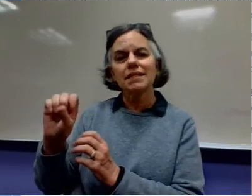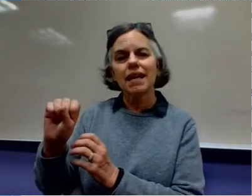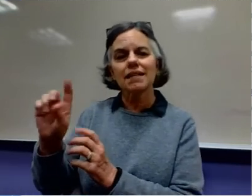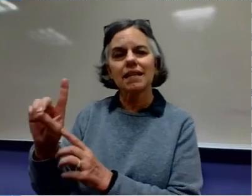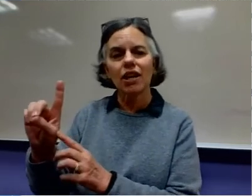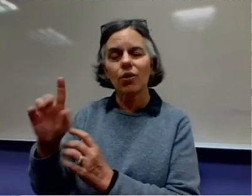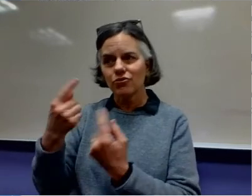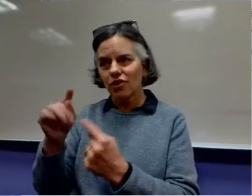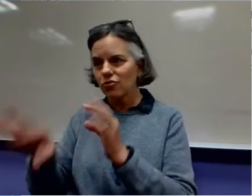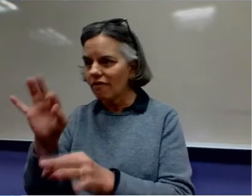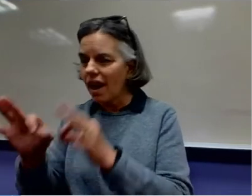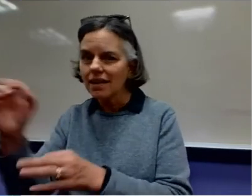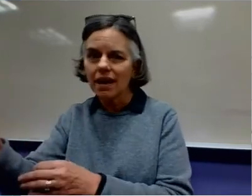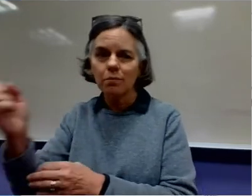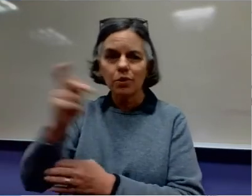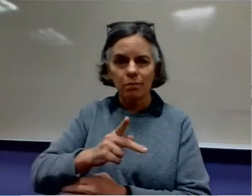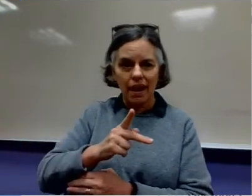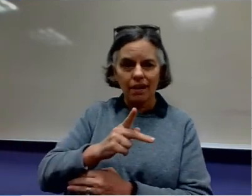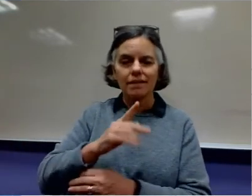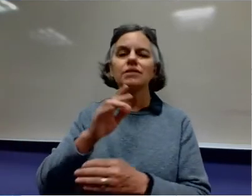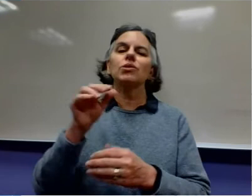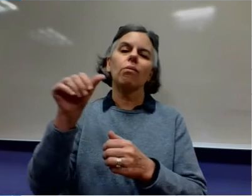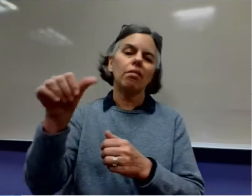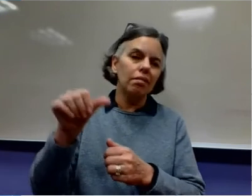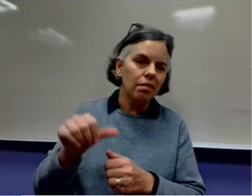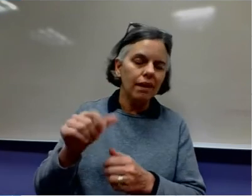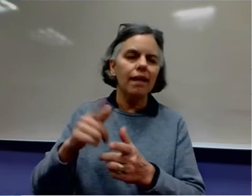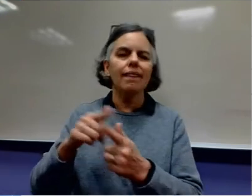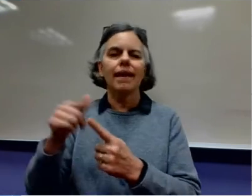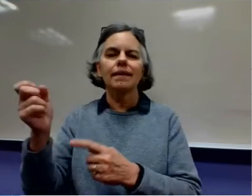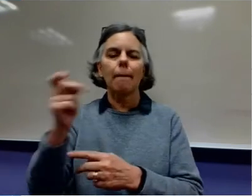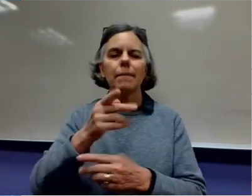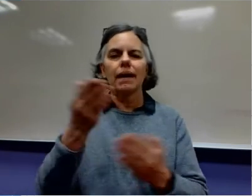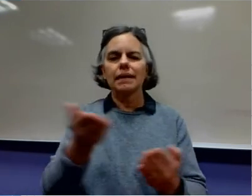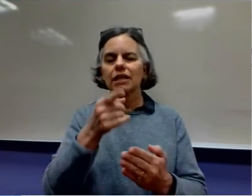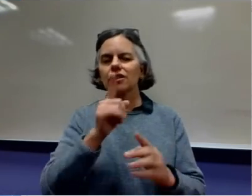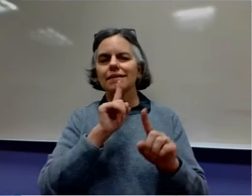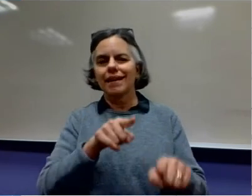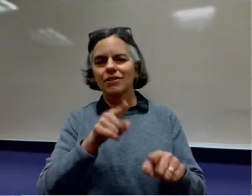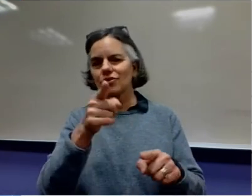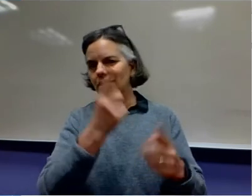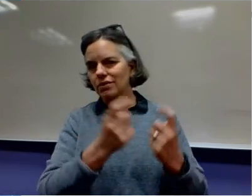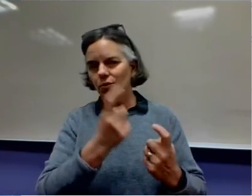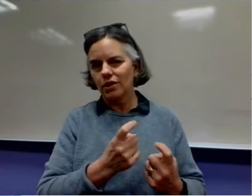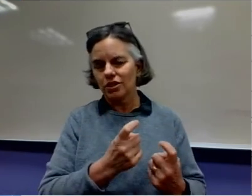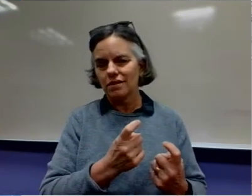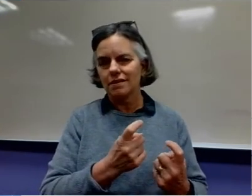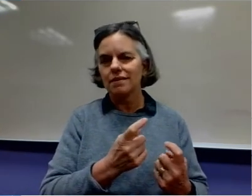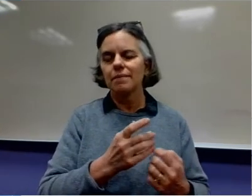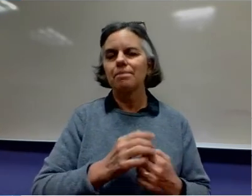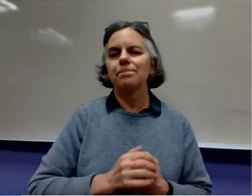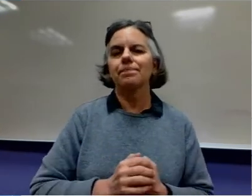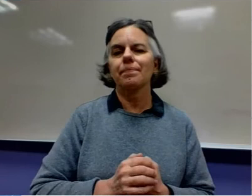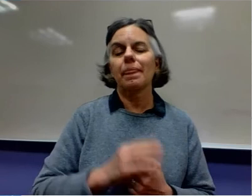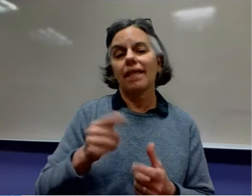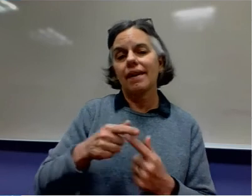And you'll click through that and then come back to here and answer these questions